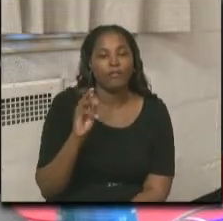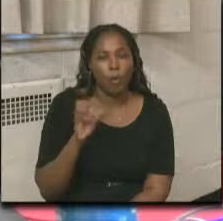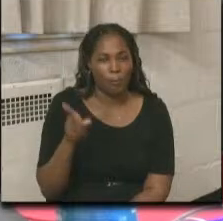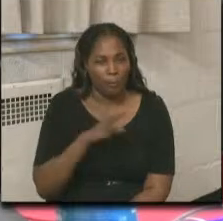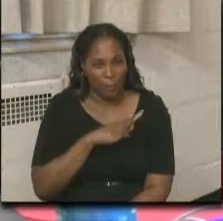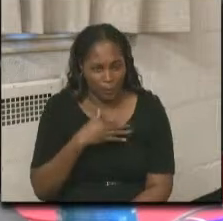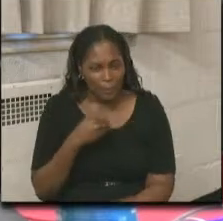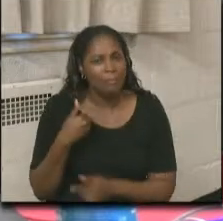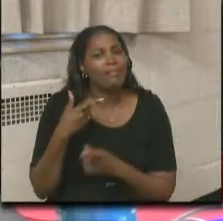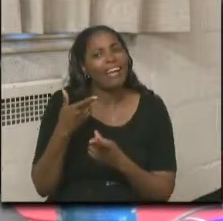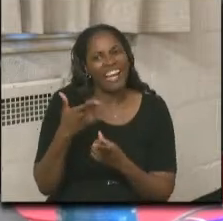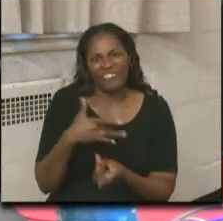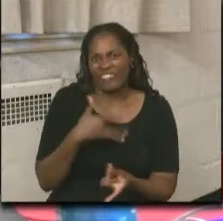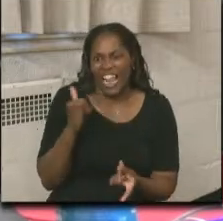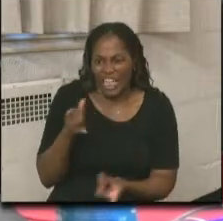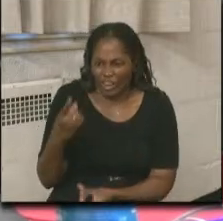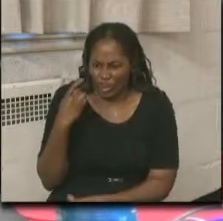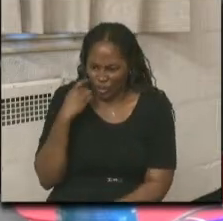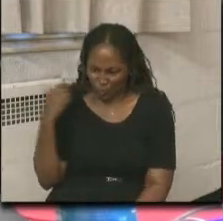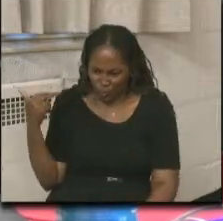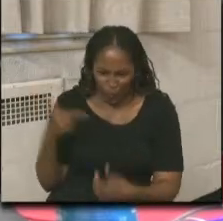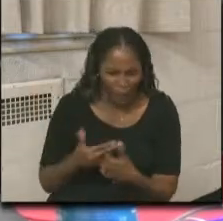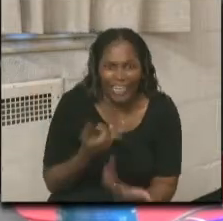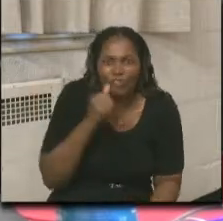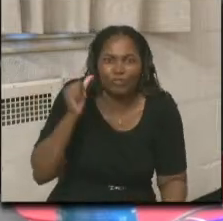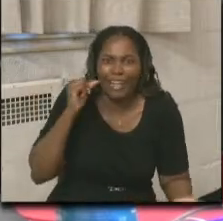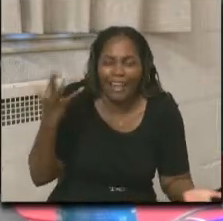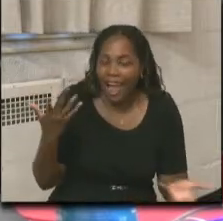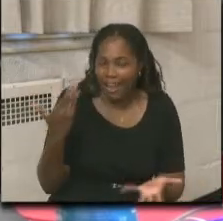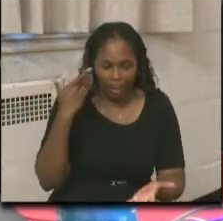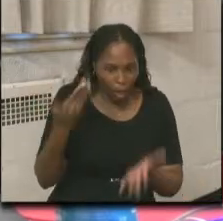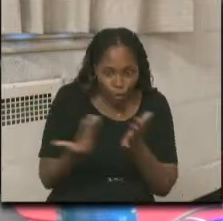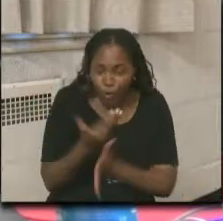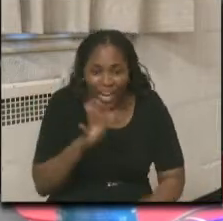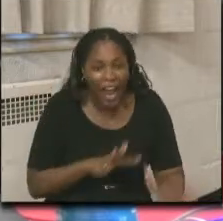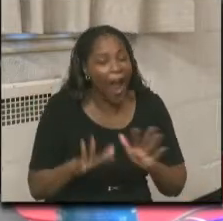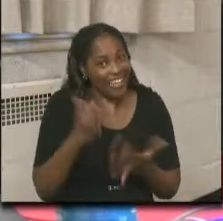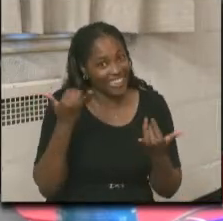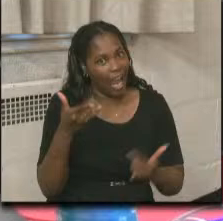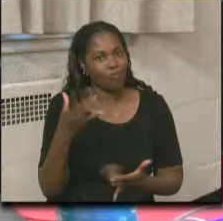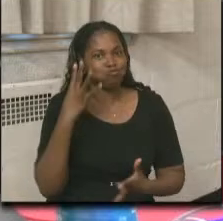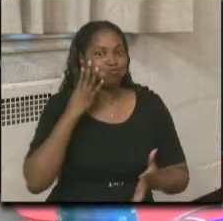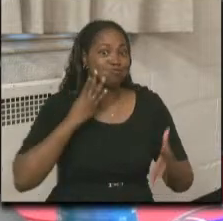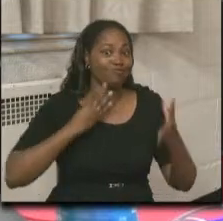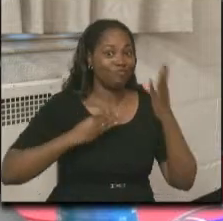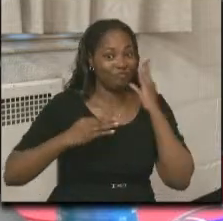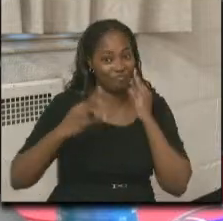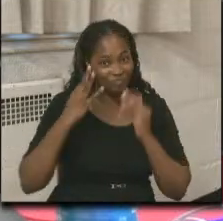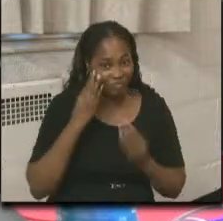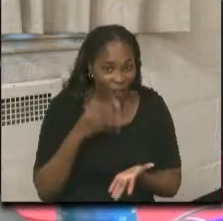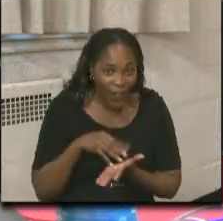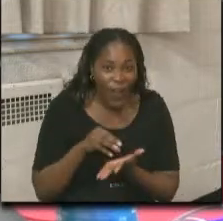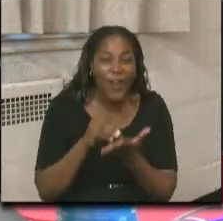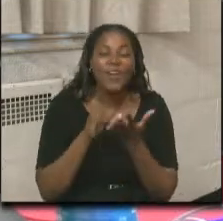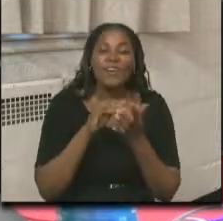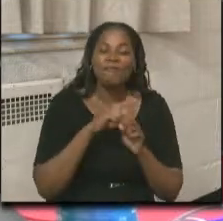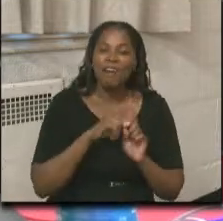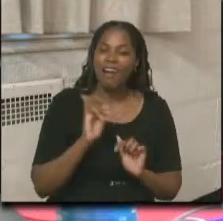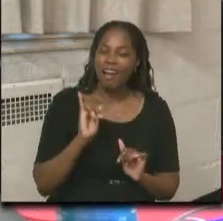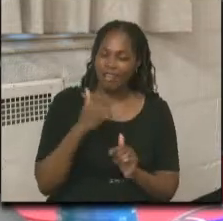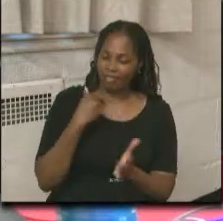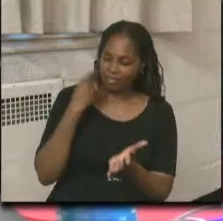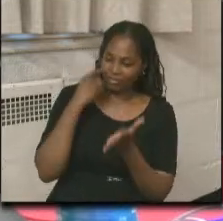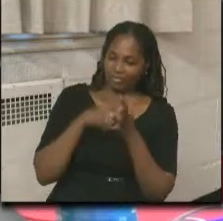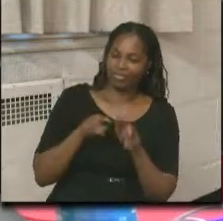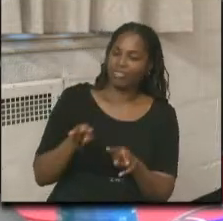joined us, bright-eyed, bushy-tailed. I'm sure you've got some stripes along the way, learned some things. But I think what I've seen from you is